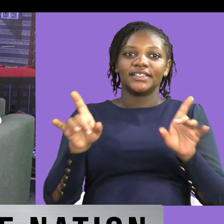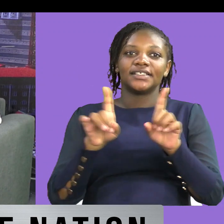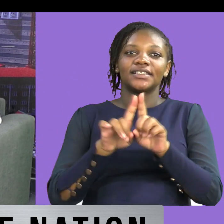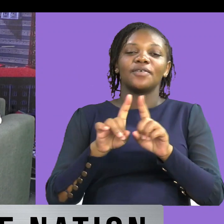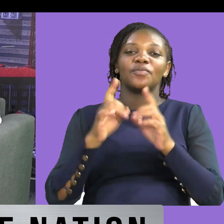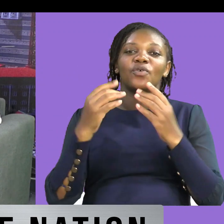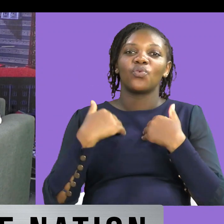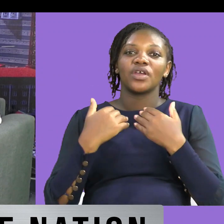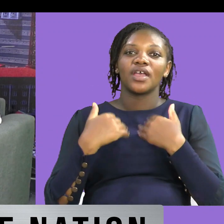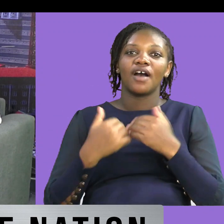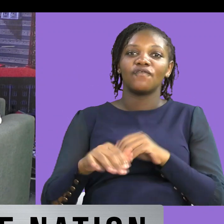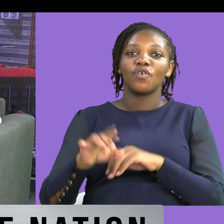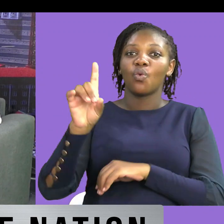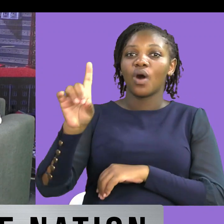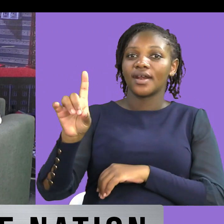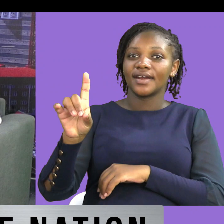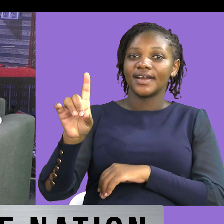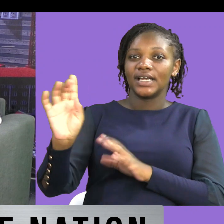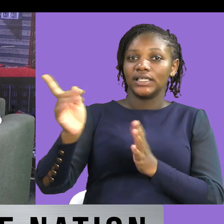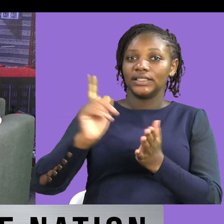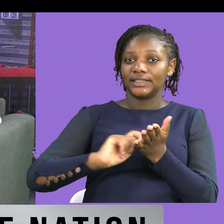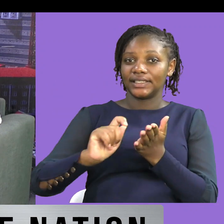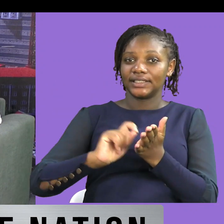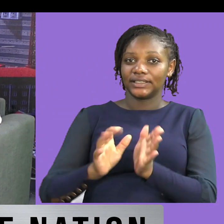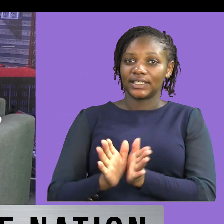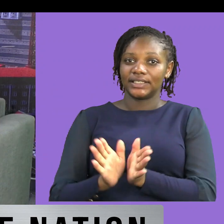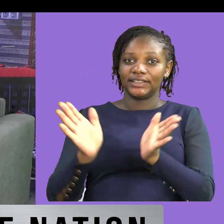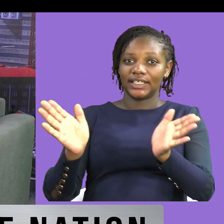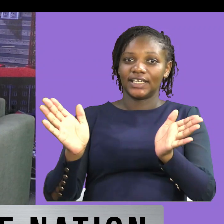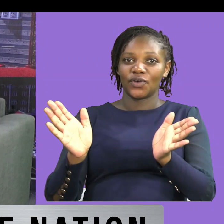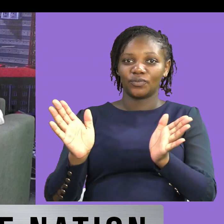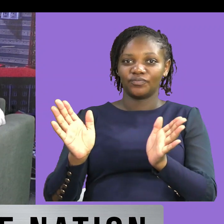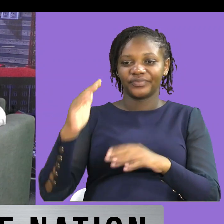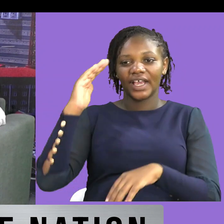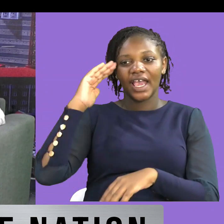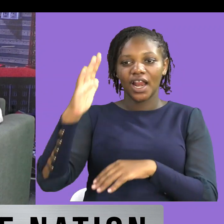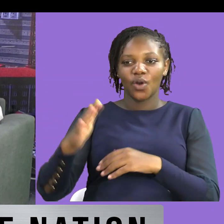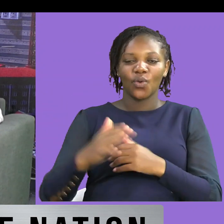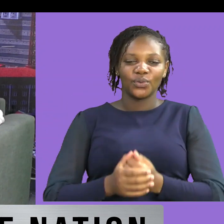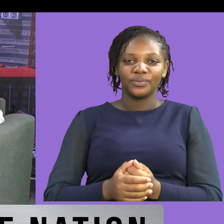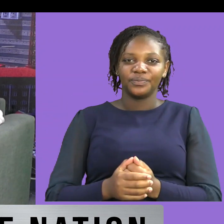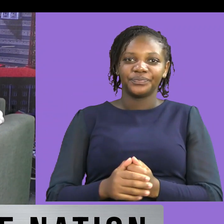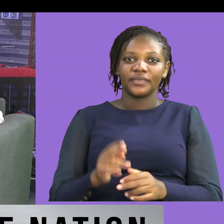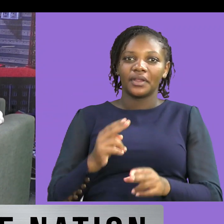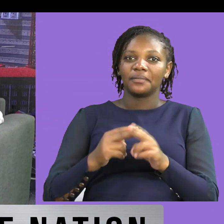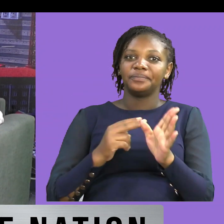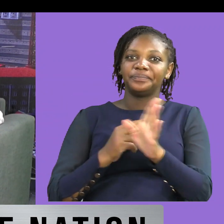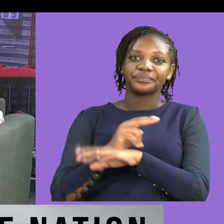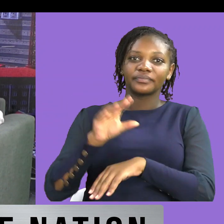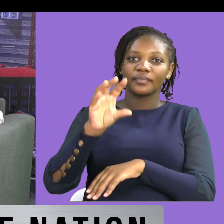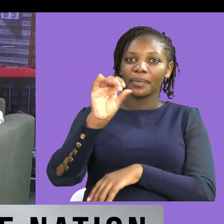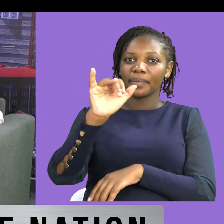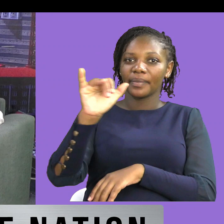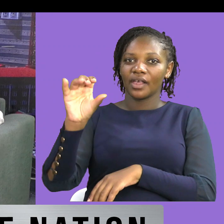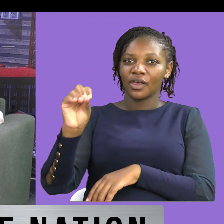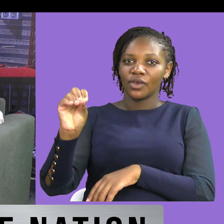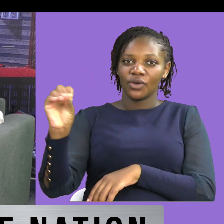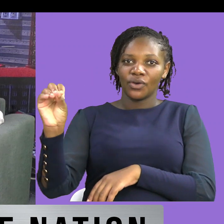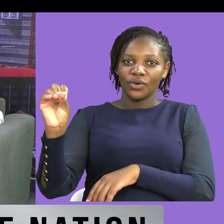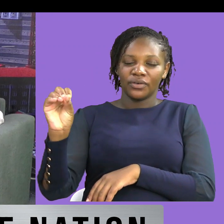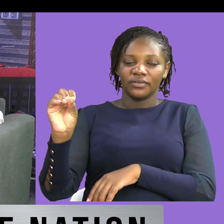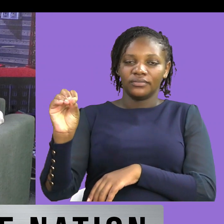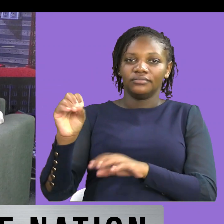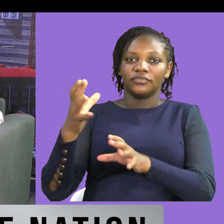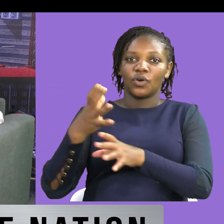have one SG Wanguvu. Hi. Hey, yeah. Nicholas Soyo. Yeah. SG Free